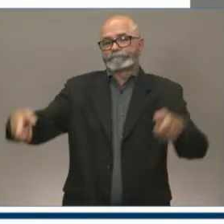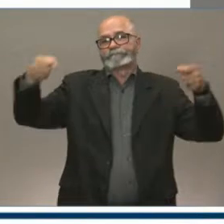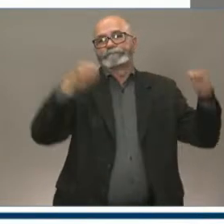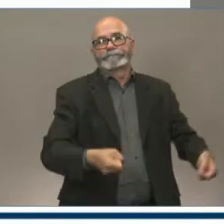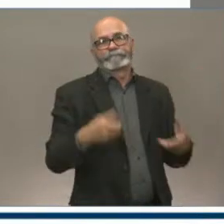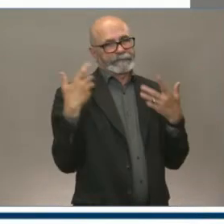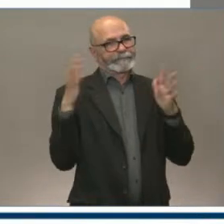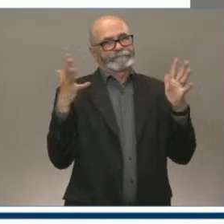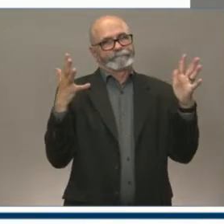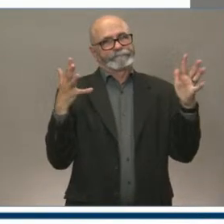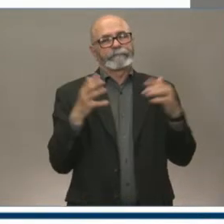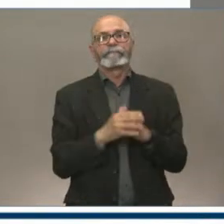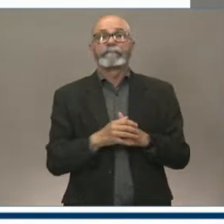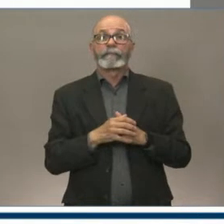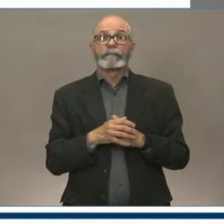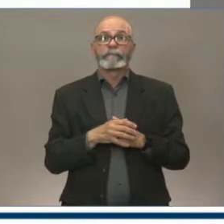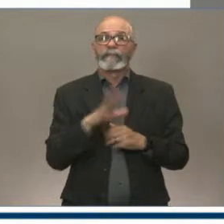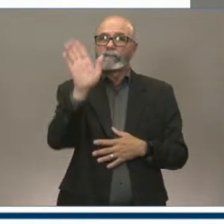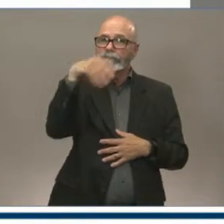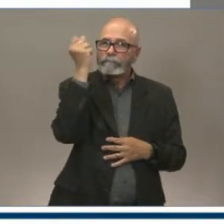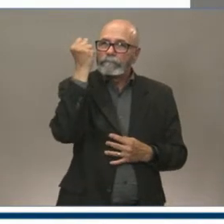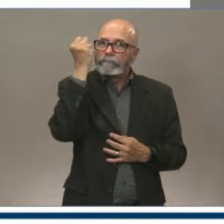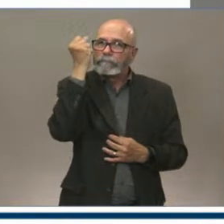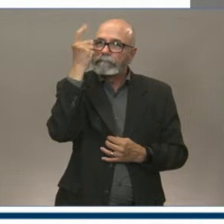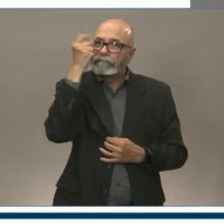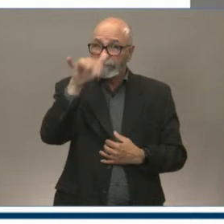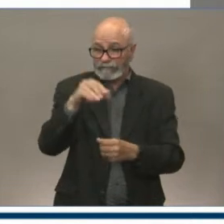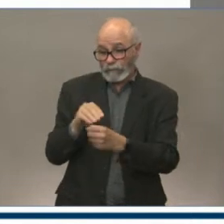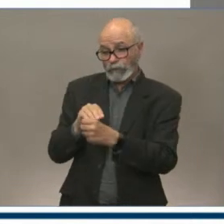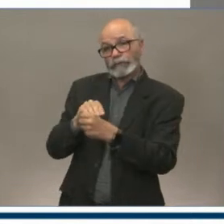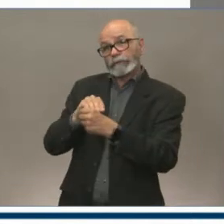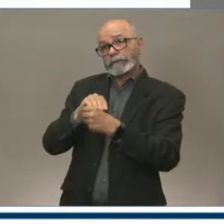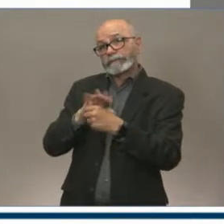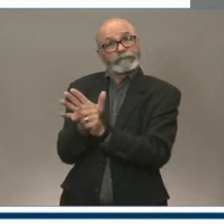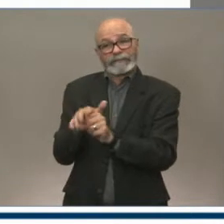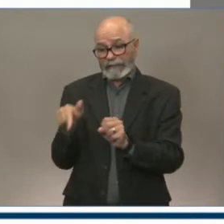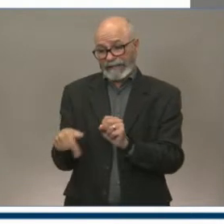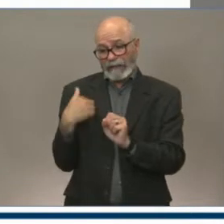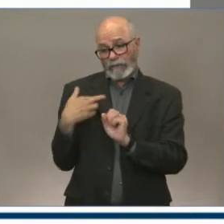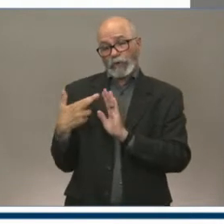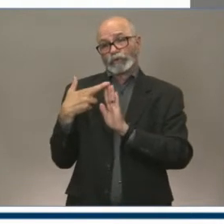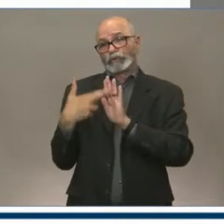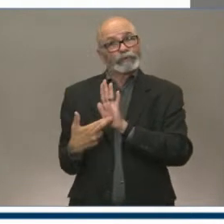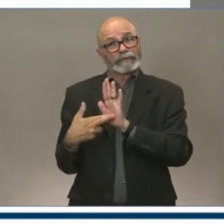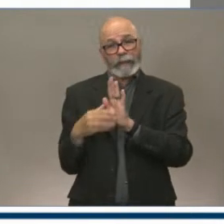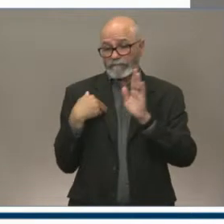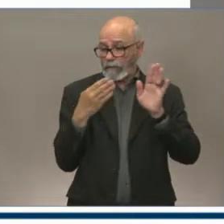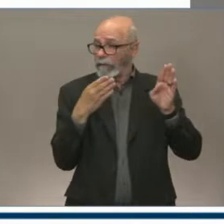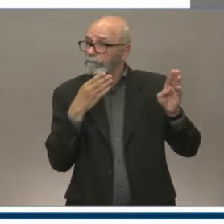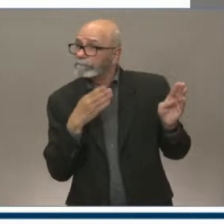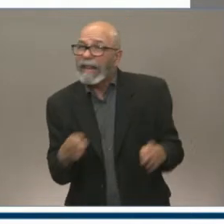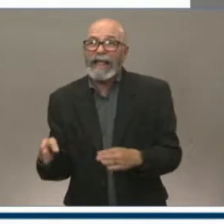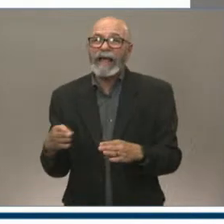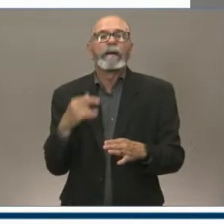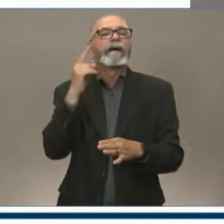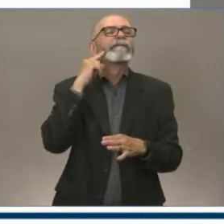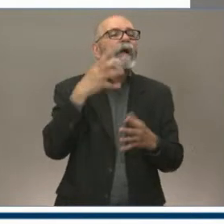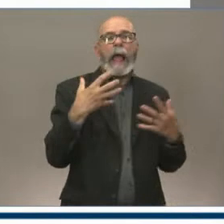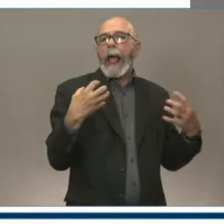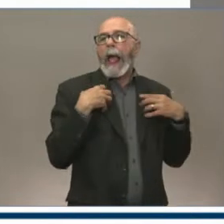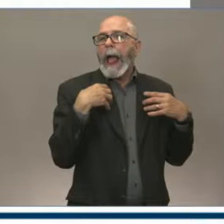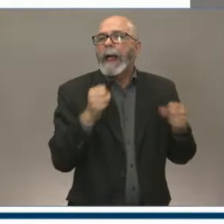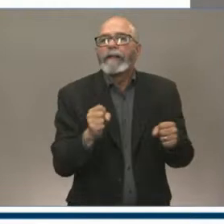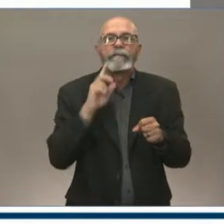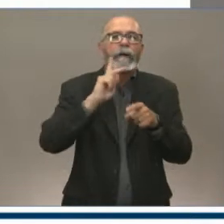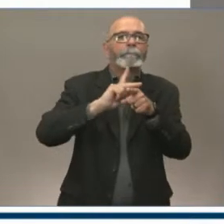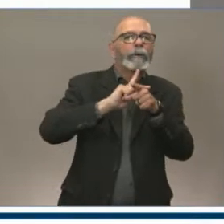Provided they have an approved COVID safety plan, regulated and unregulated health professions can continue to operate. They